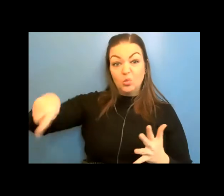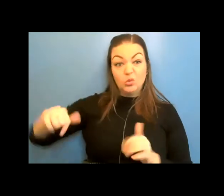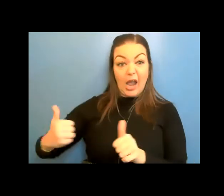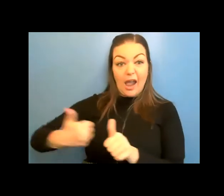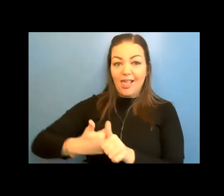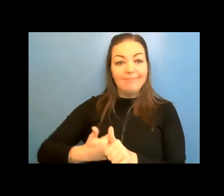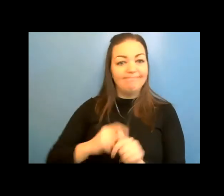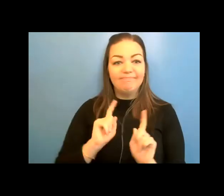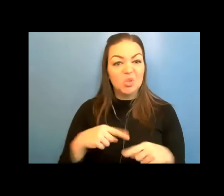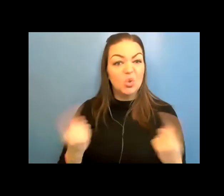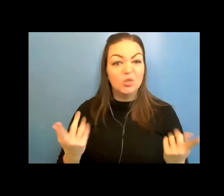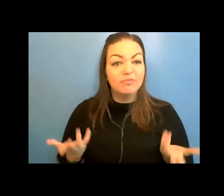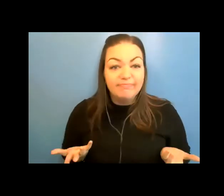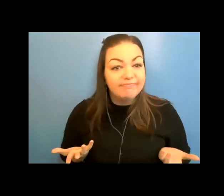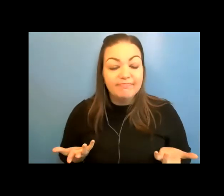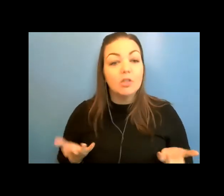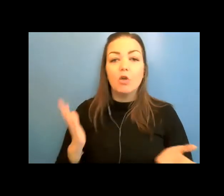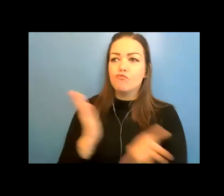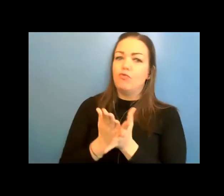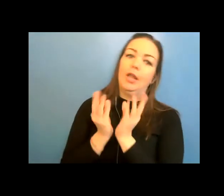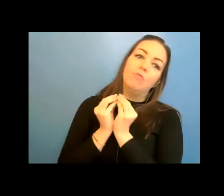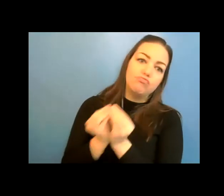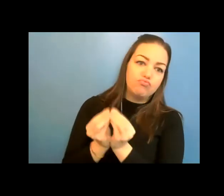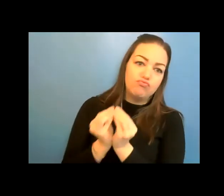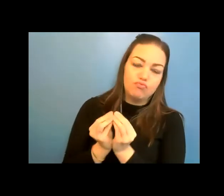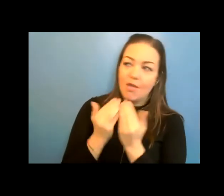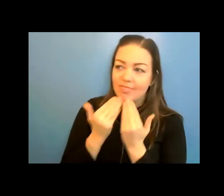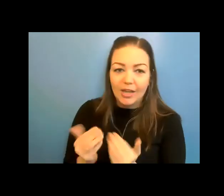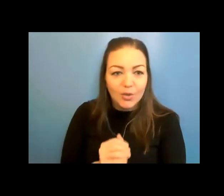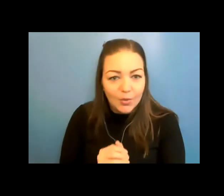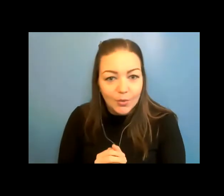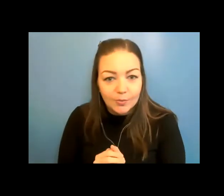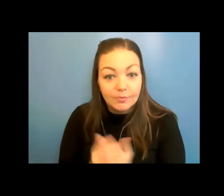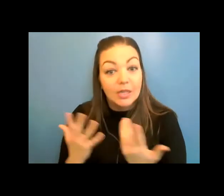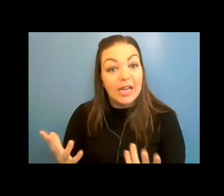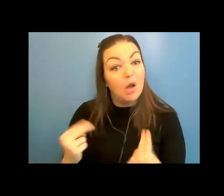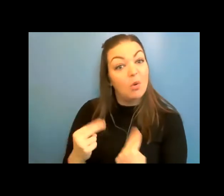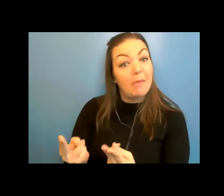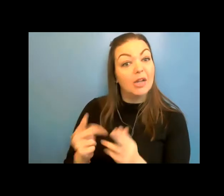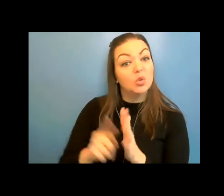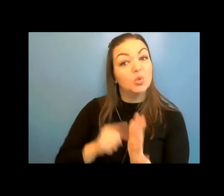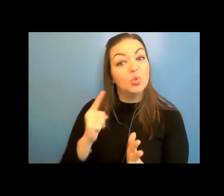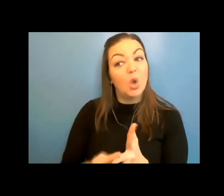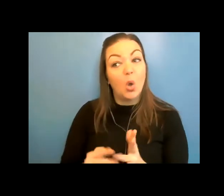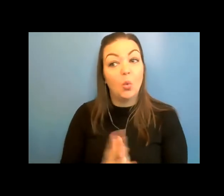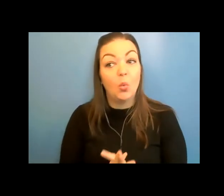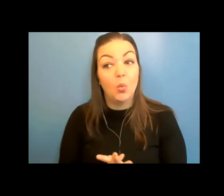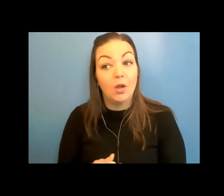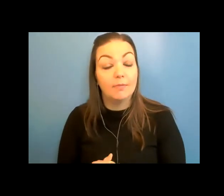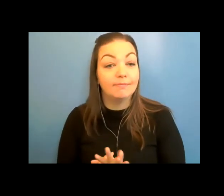valuable connections. And so we're really grateful for those. And I'll now pass back to Jo.